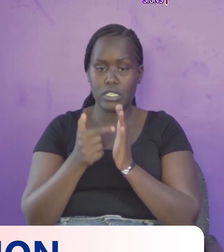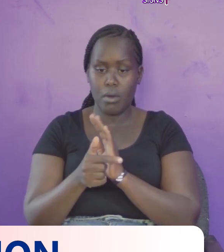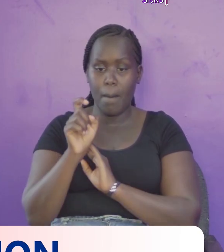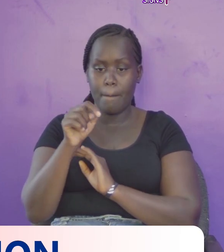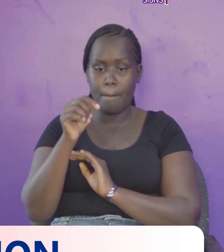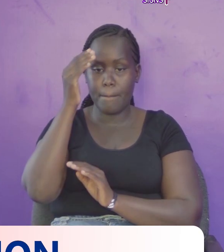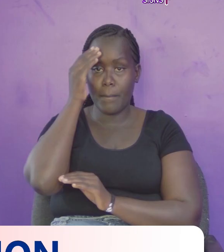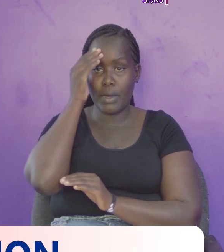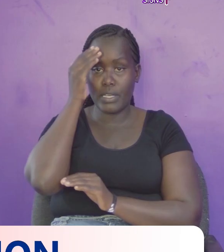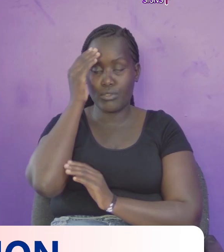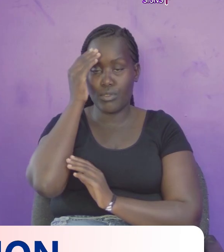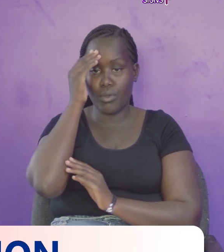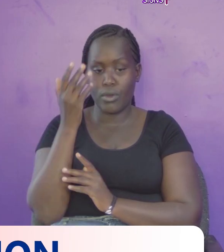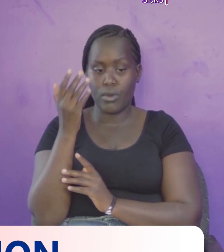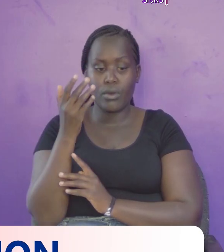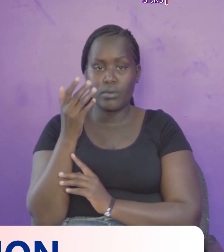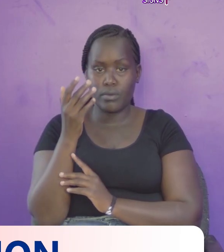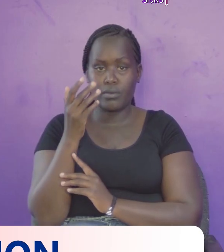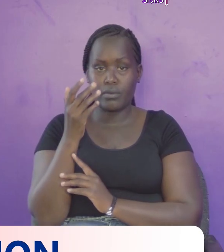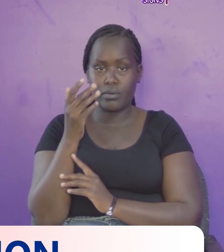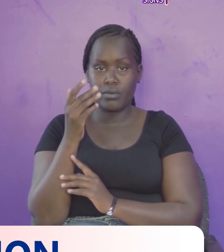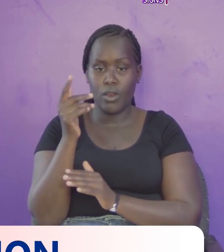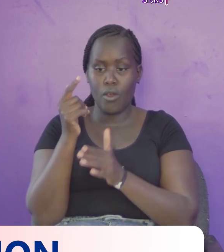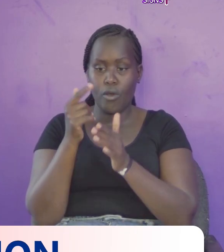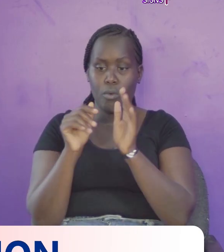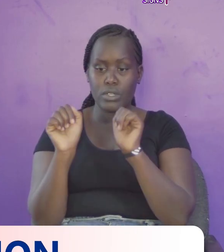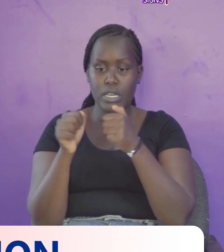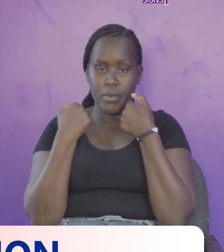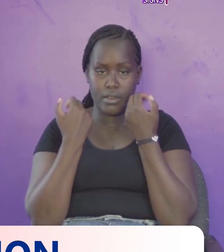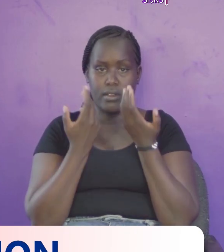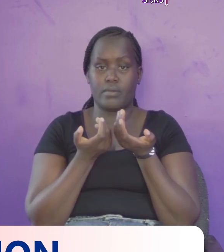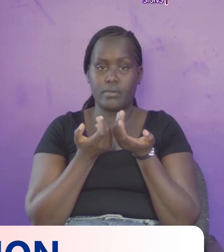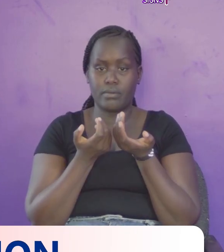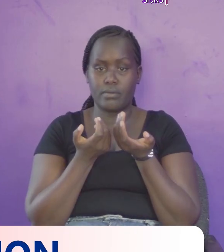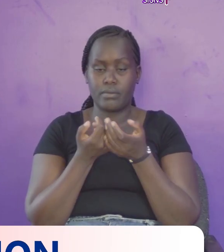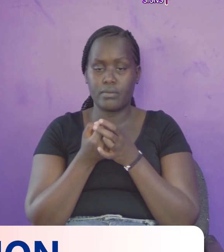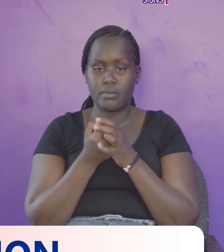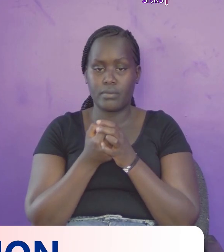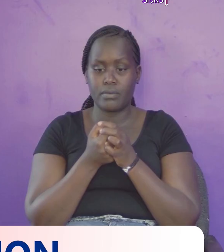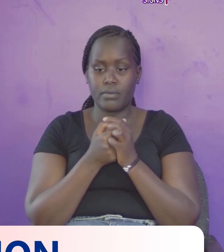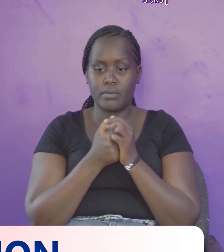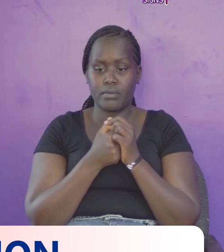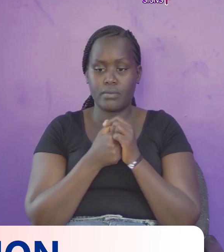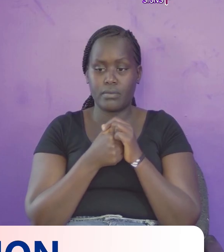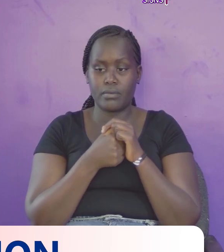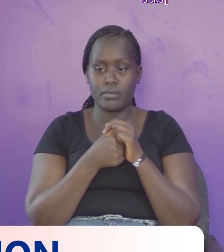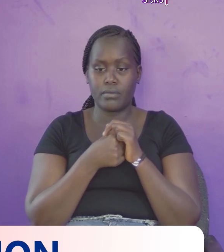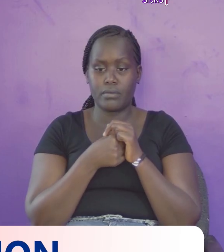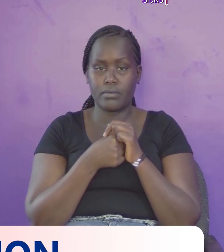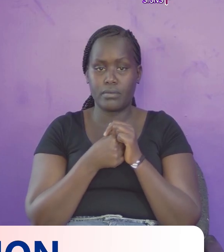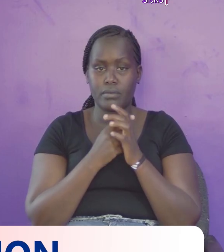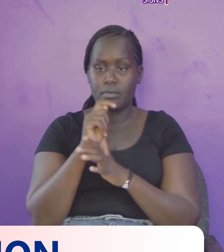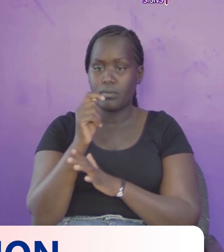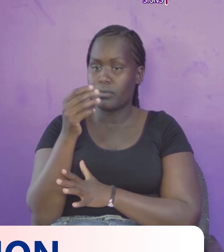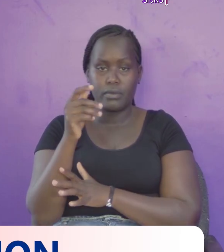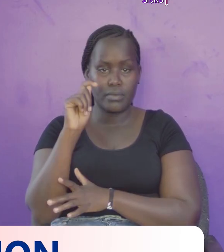taakili awana. What happened? Yani, what? Kenya